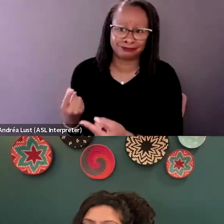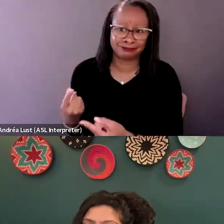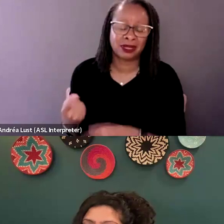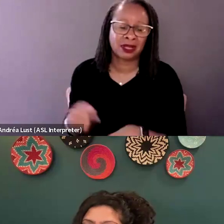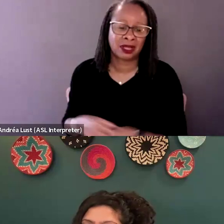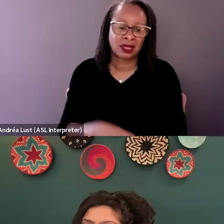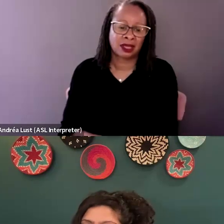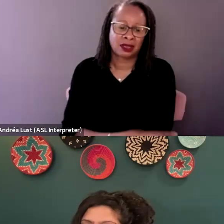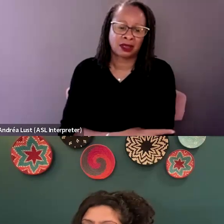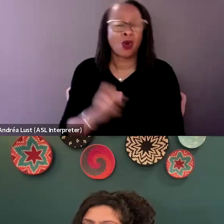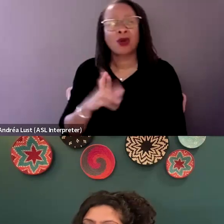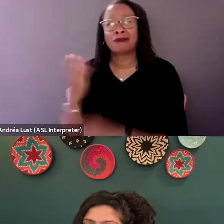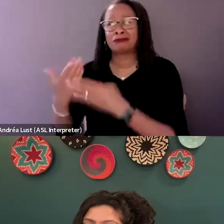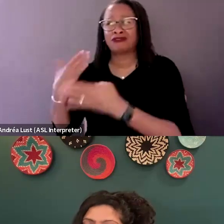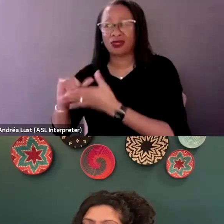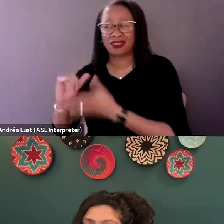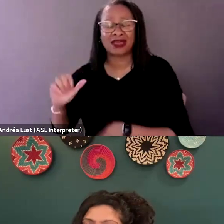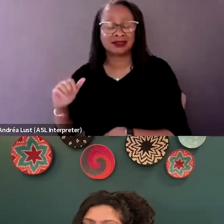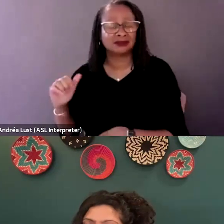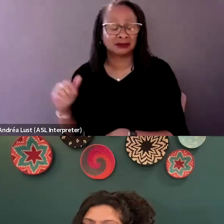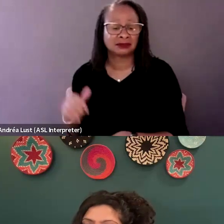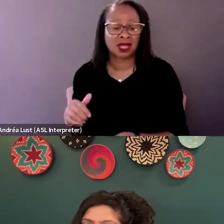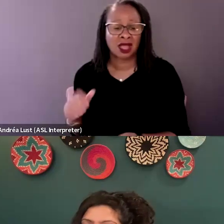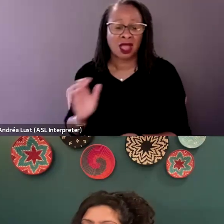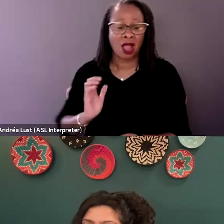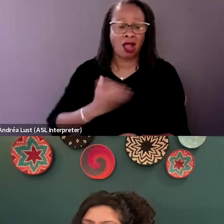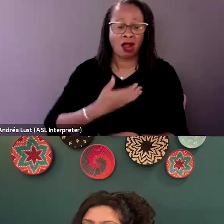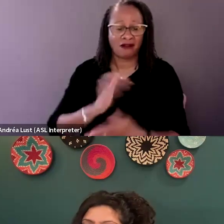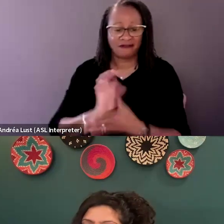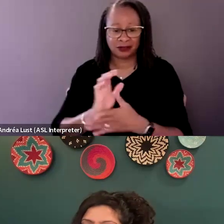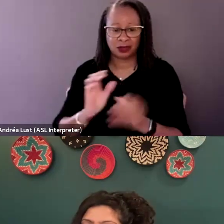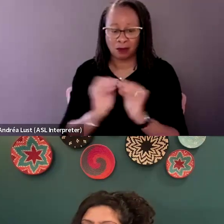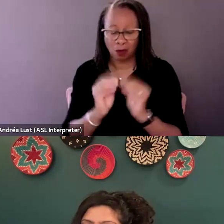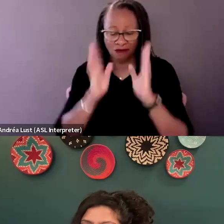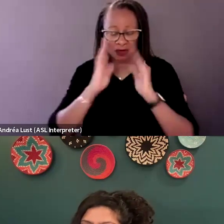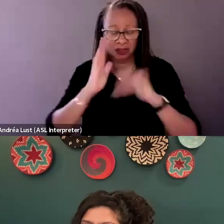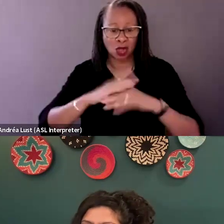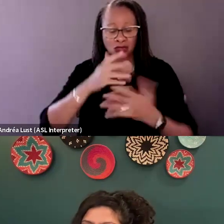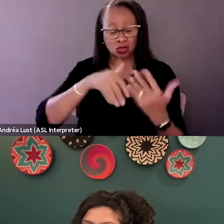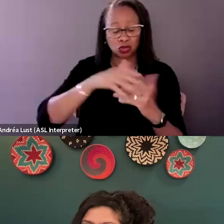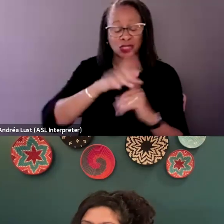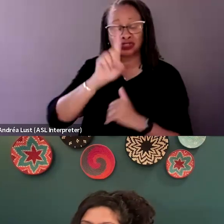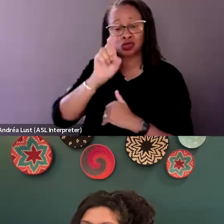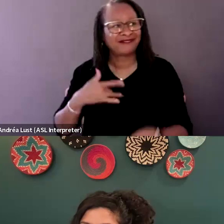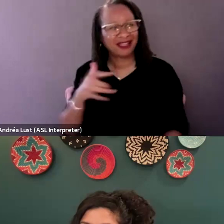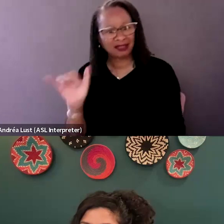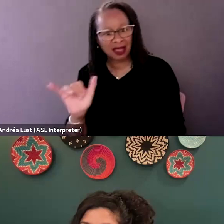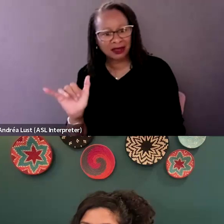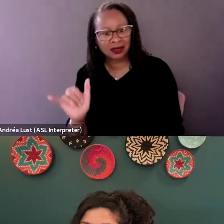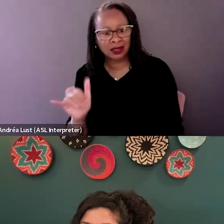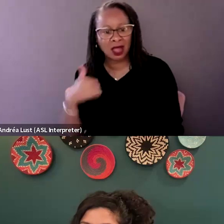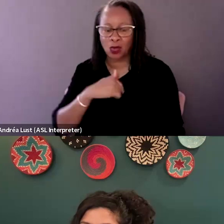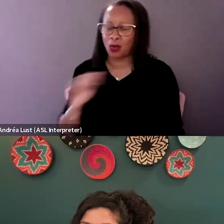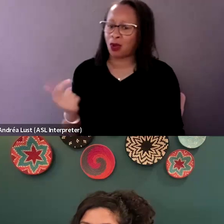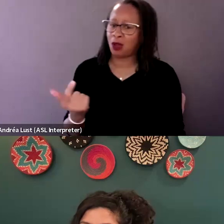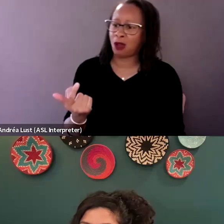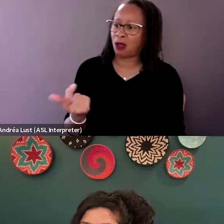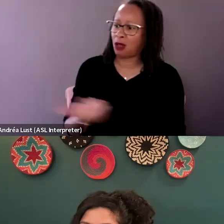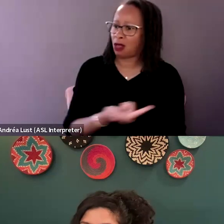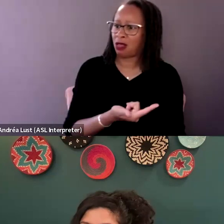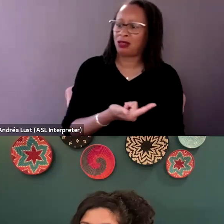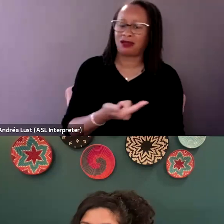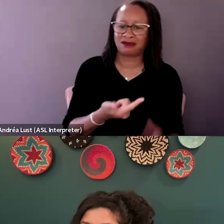one studio, right? So it's a different kind of a model altogether. And in that, the question often is like constant